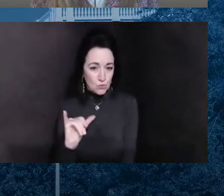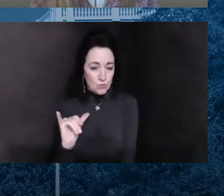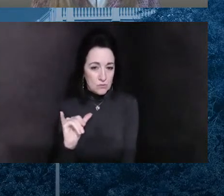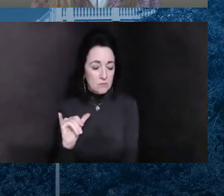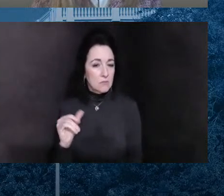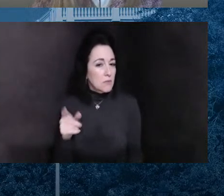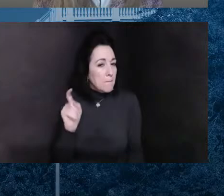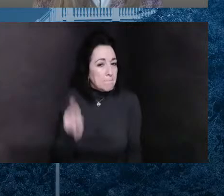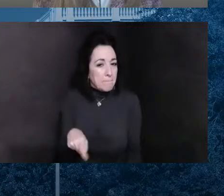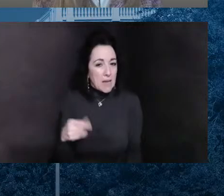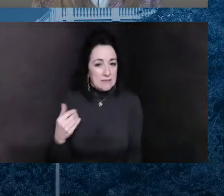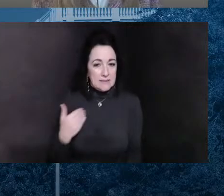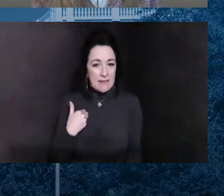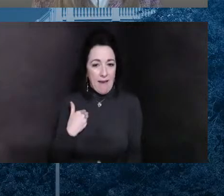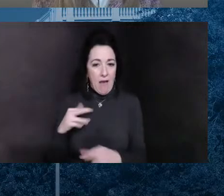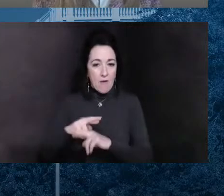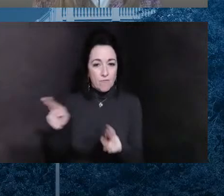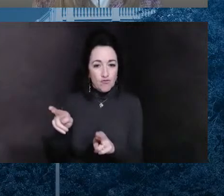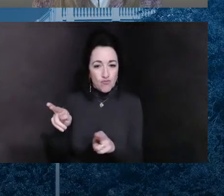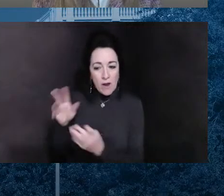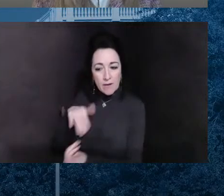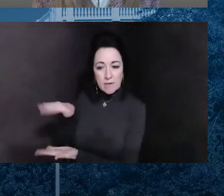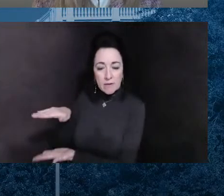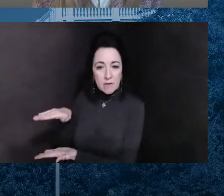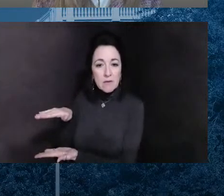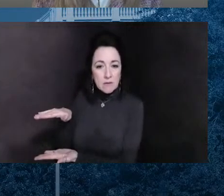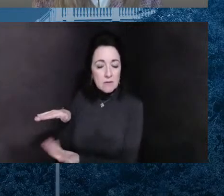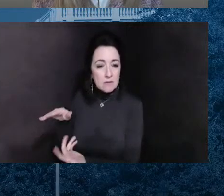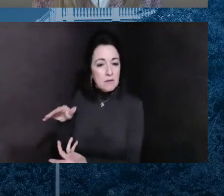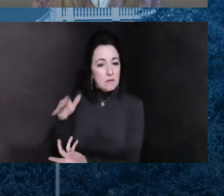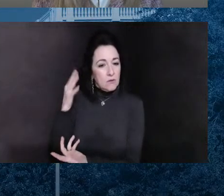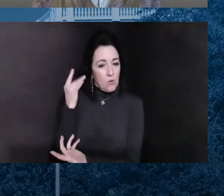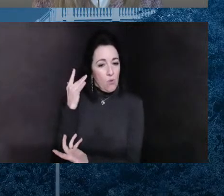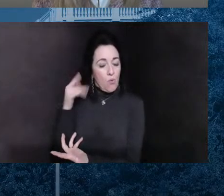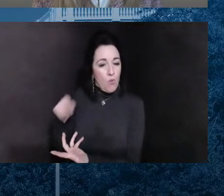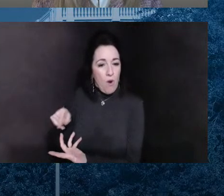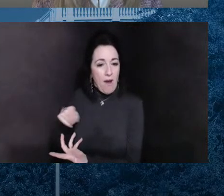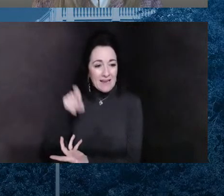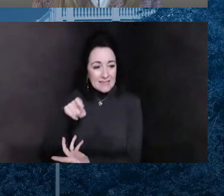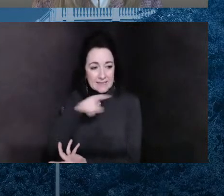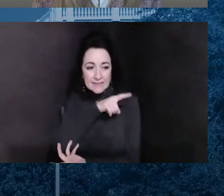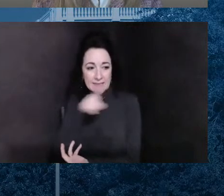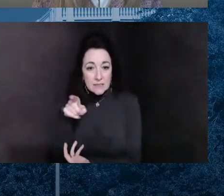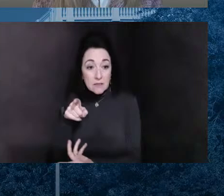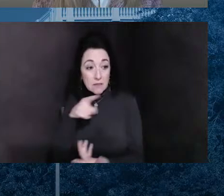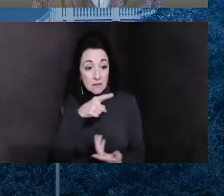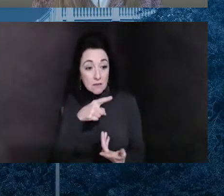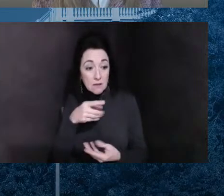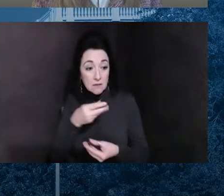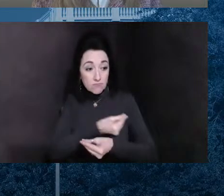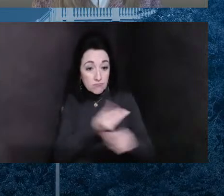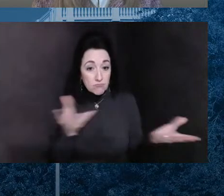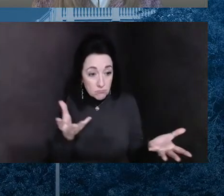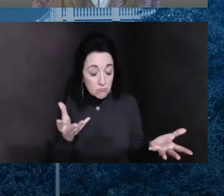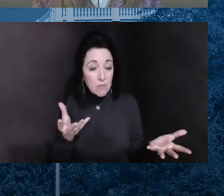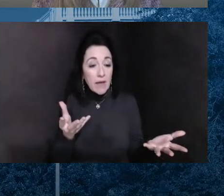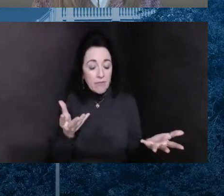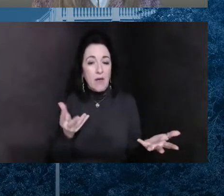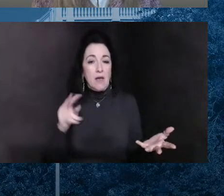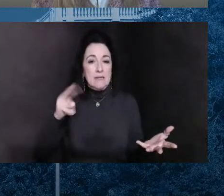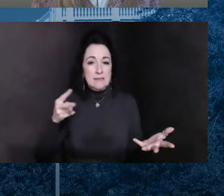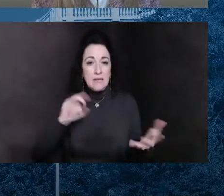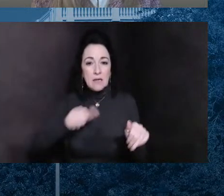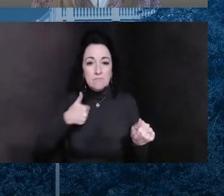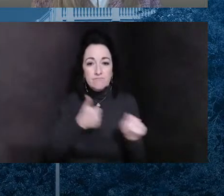that are with our partners, the hospitals, the pharmacies, and the physicians, because they need to be resupplied every week so that they